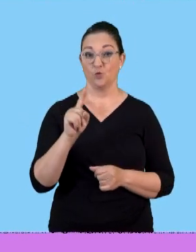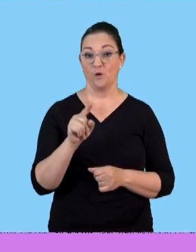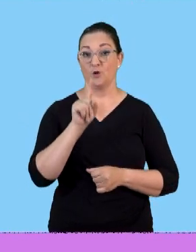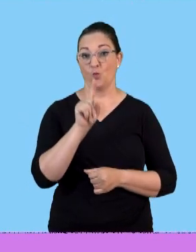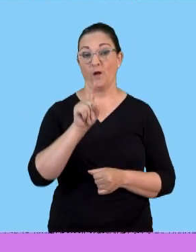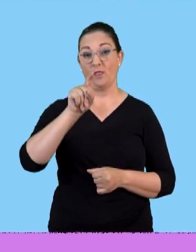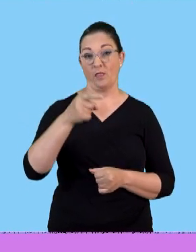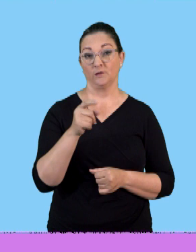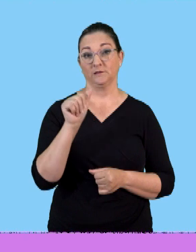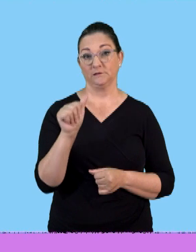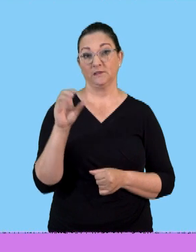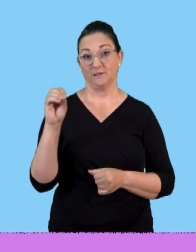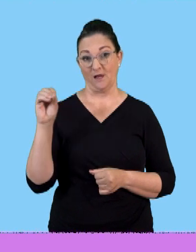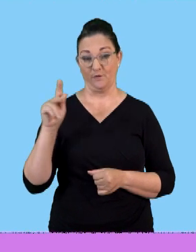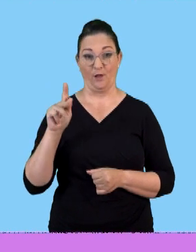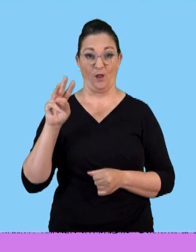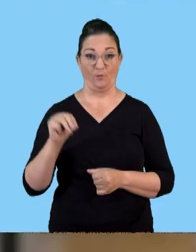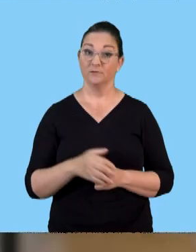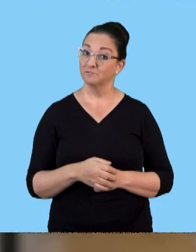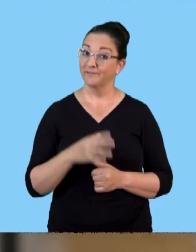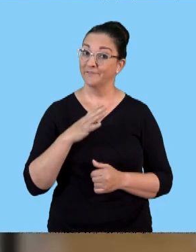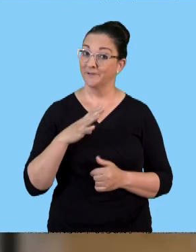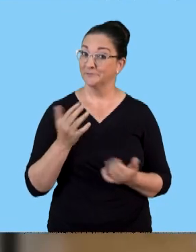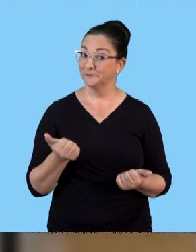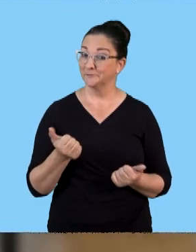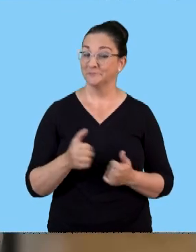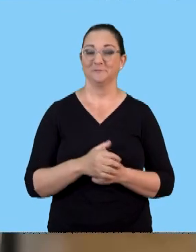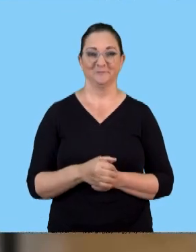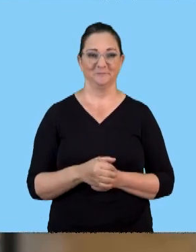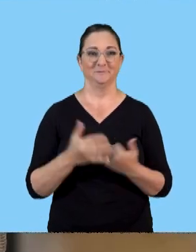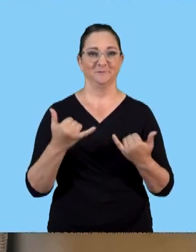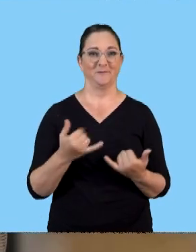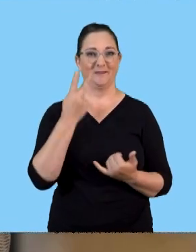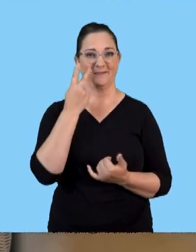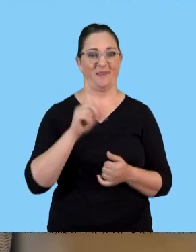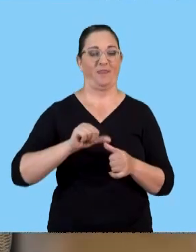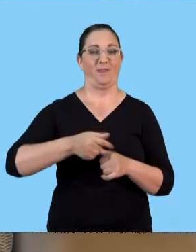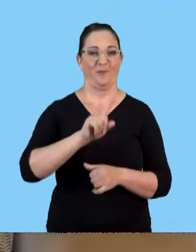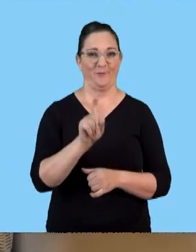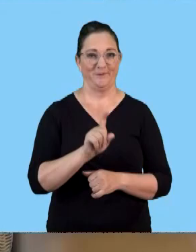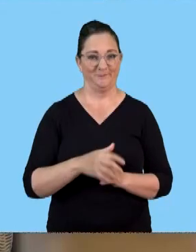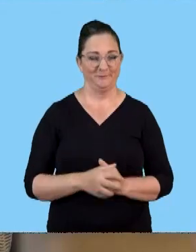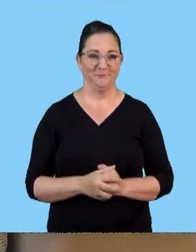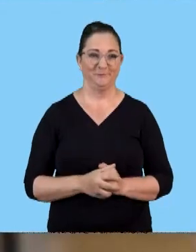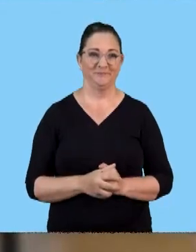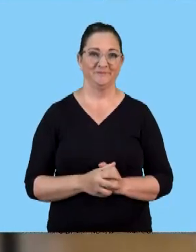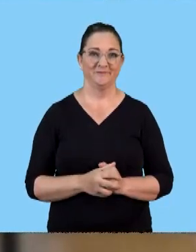equals 1,600 kilometers. Are we fine? All right, let's look at our next question.